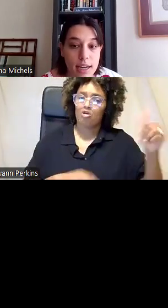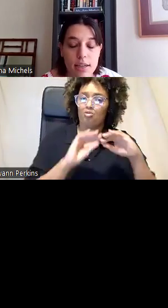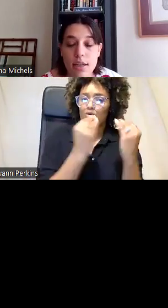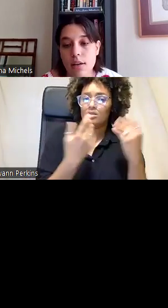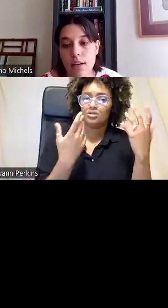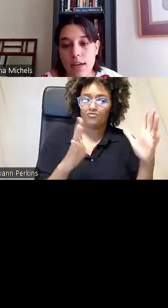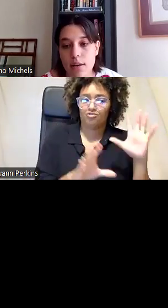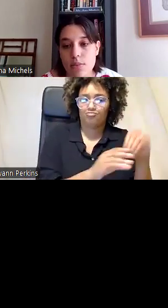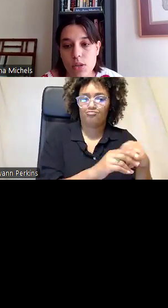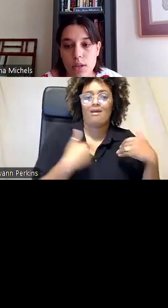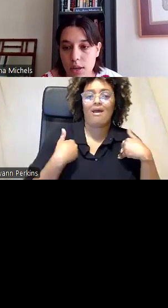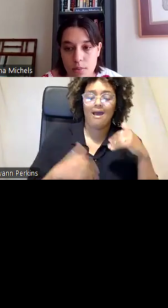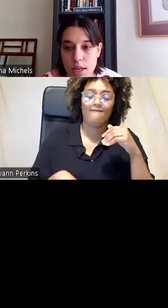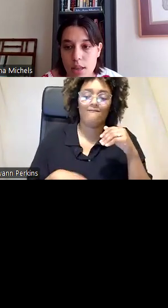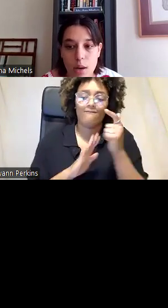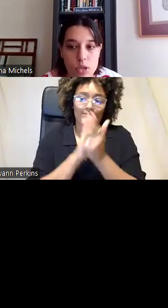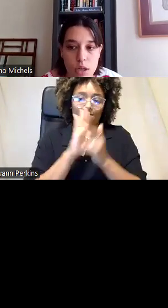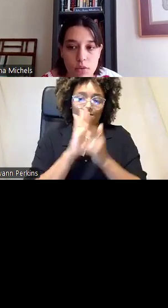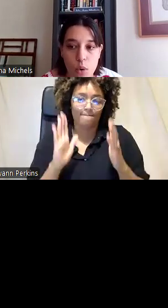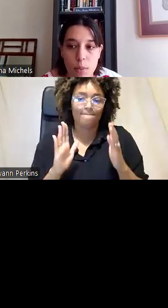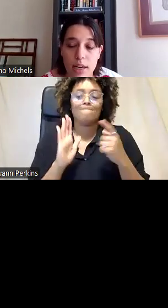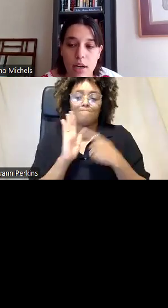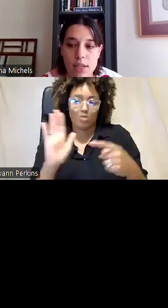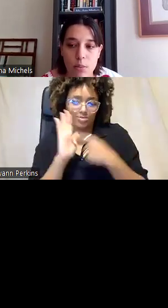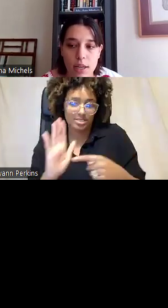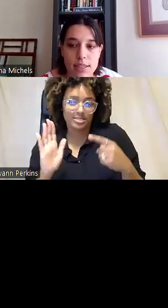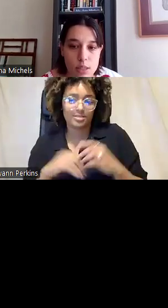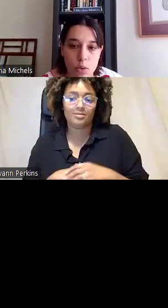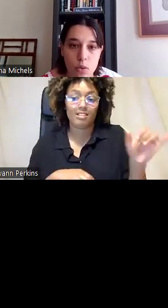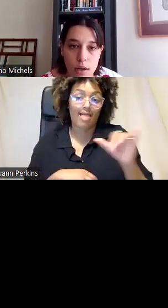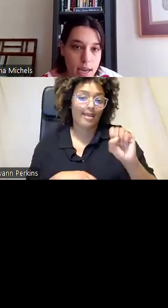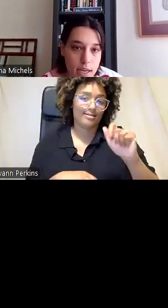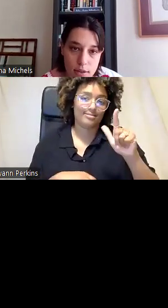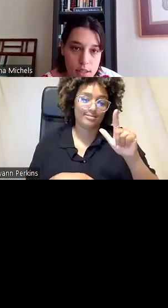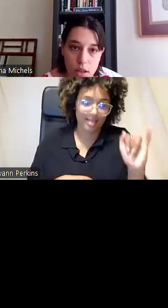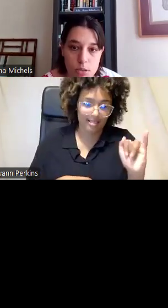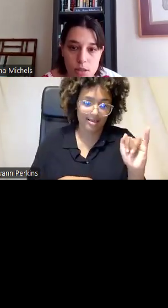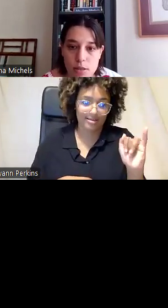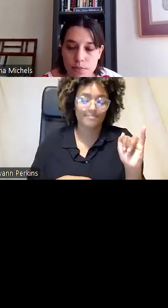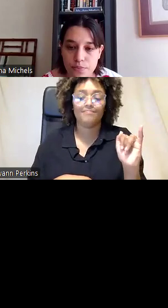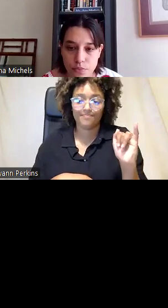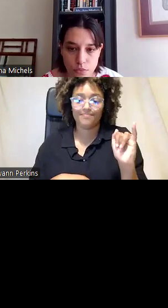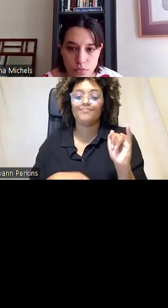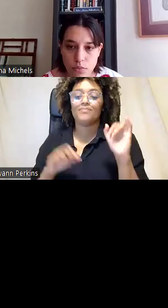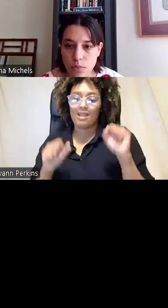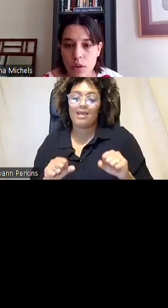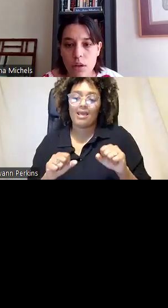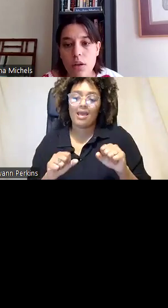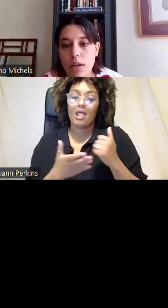survivors like SALI, so that there can be the opportunity for warm handoffs to help clients explore any of these legal options.